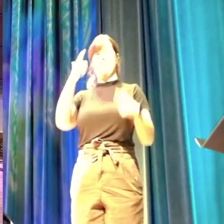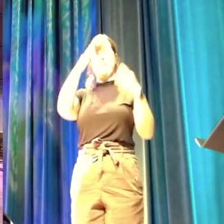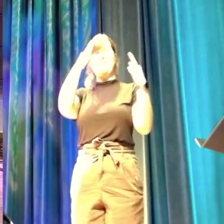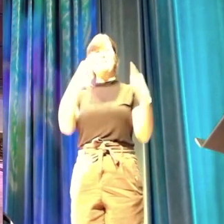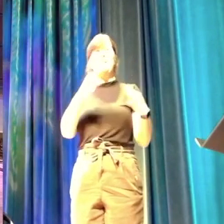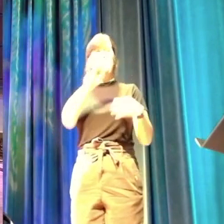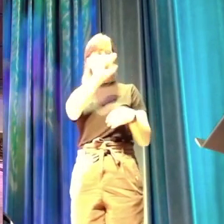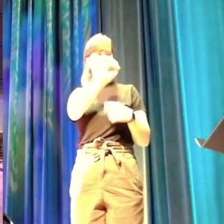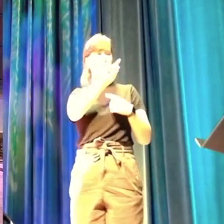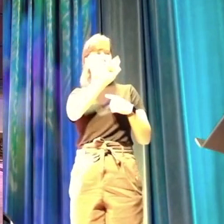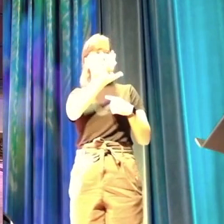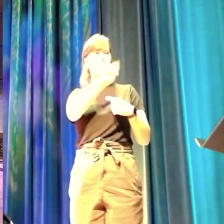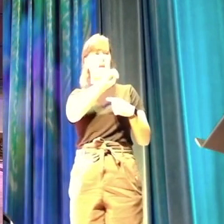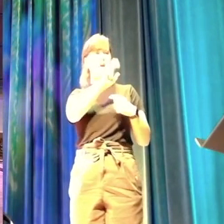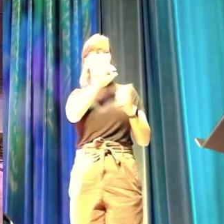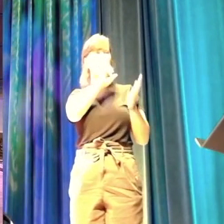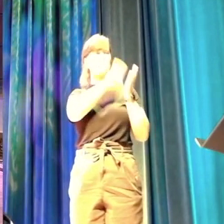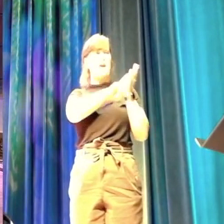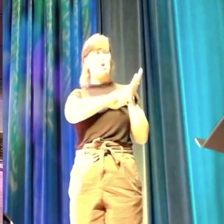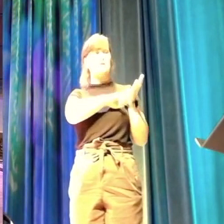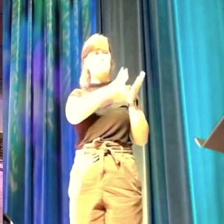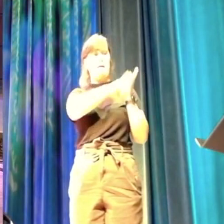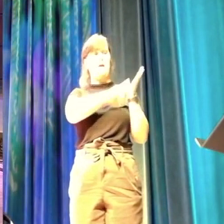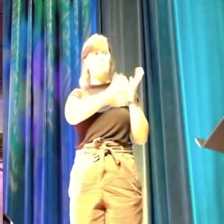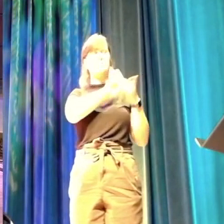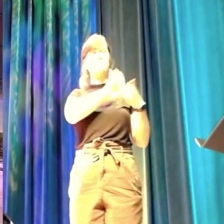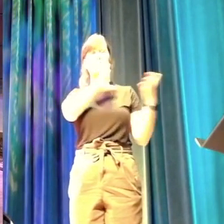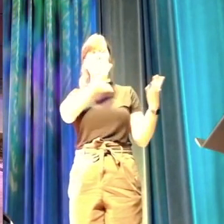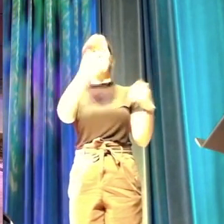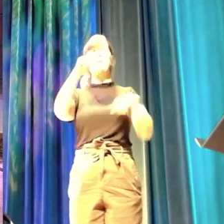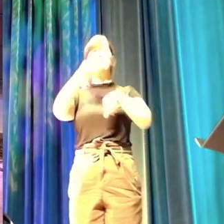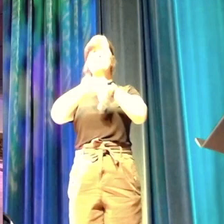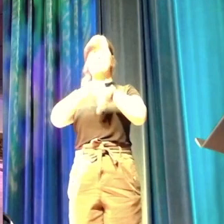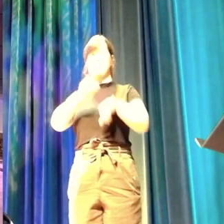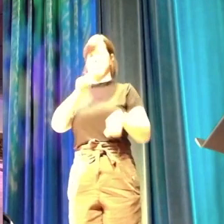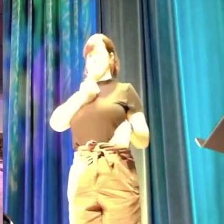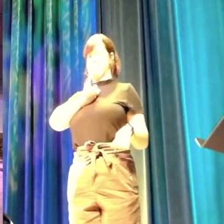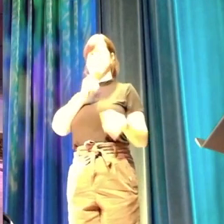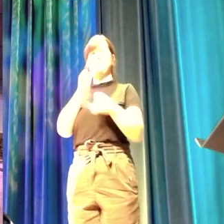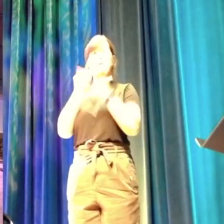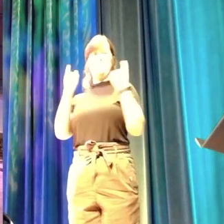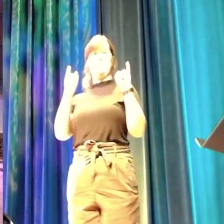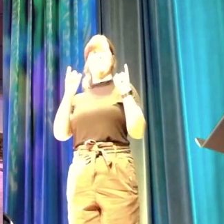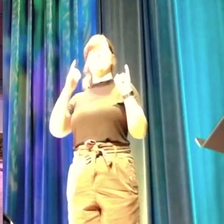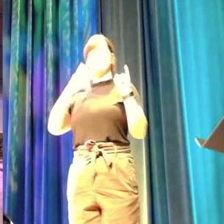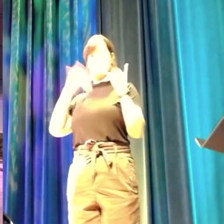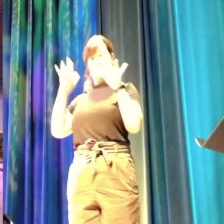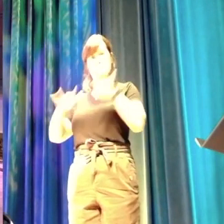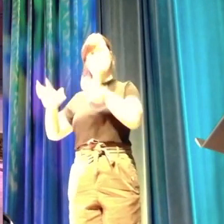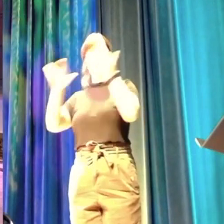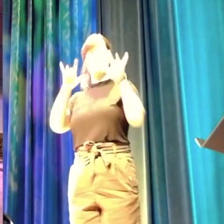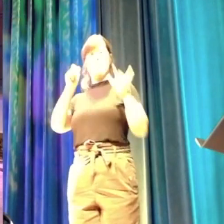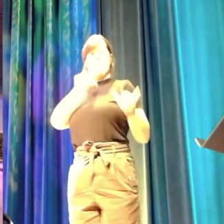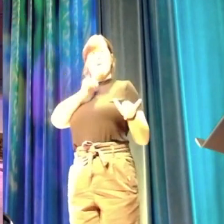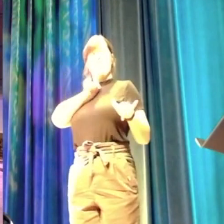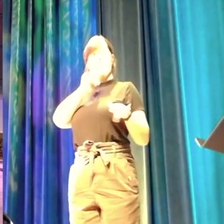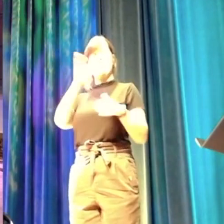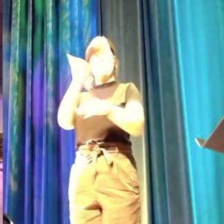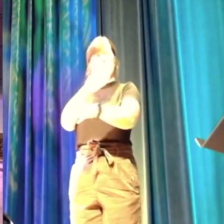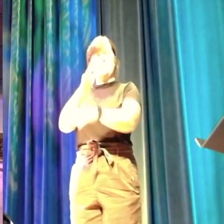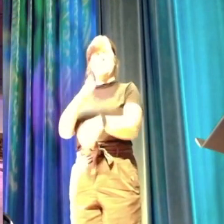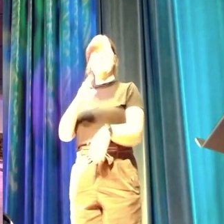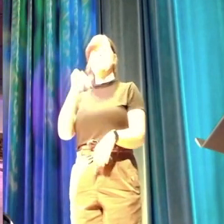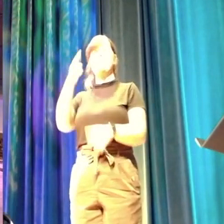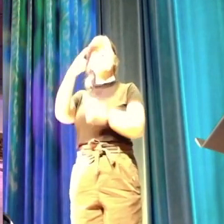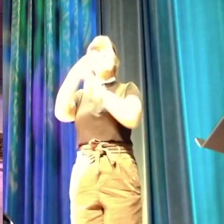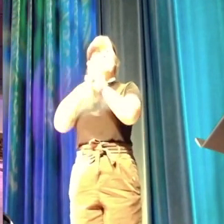contract with Motown Records. During this time, I released two albums independently. 11 months after my departure,